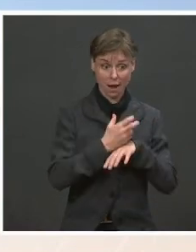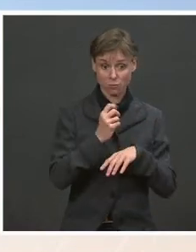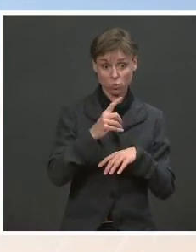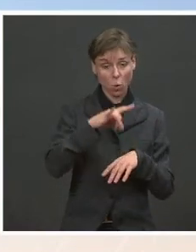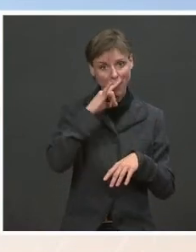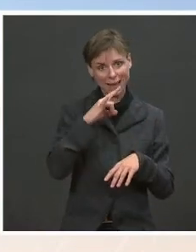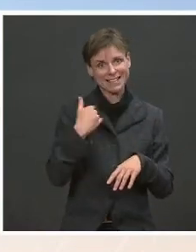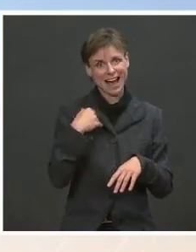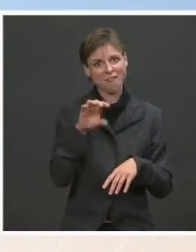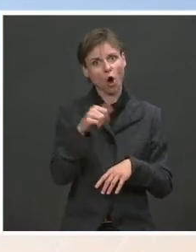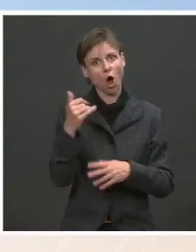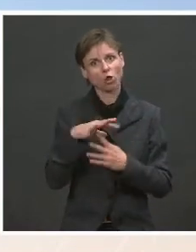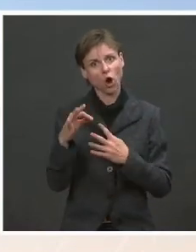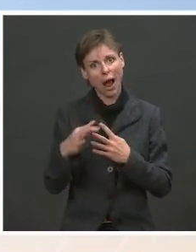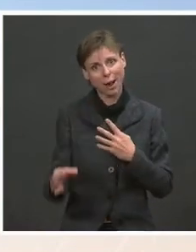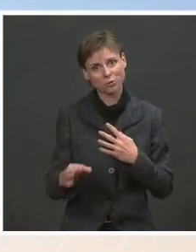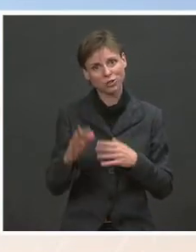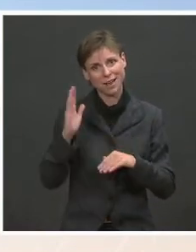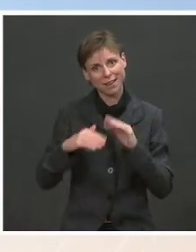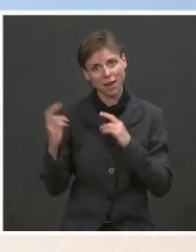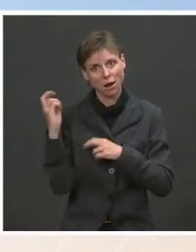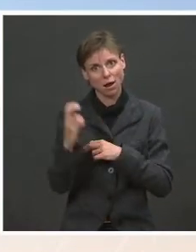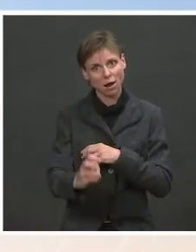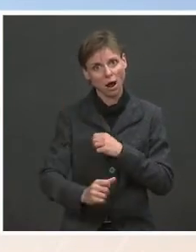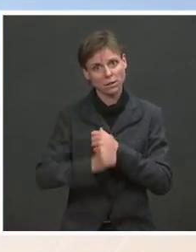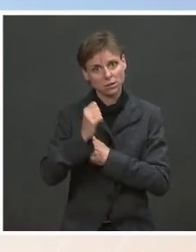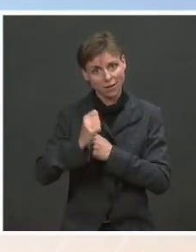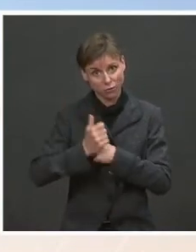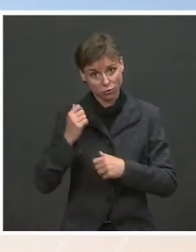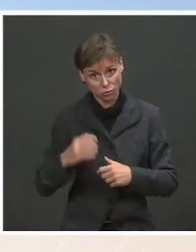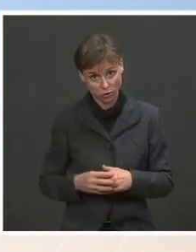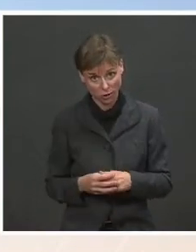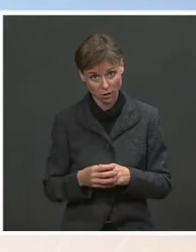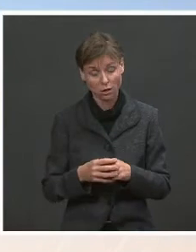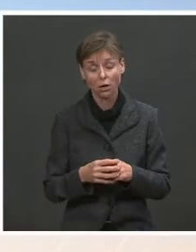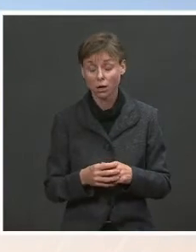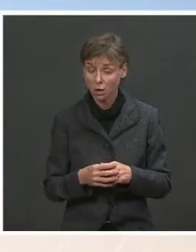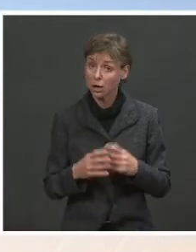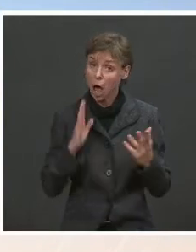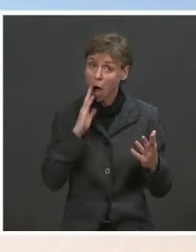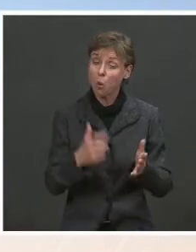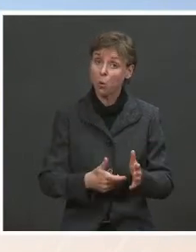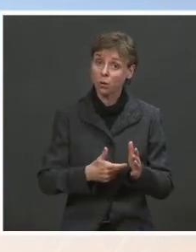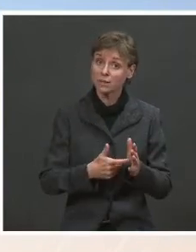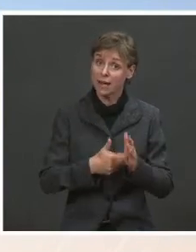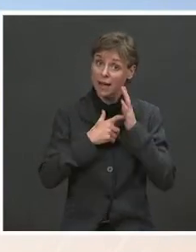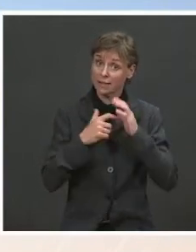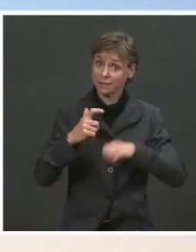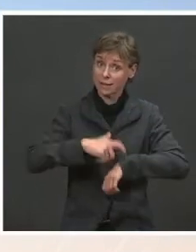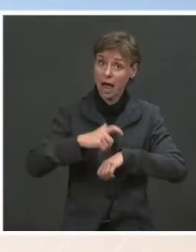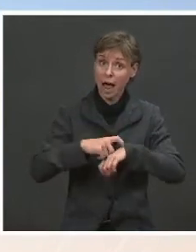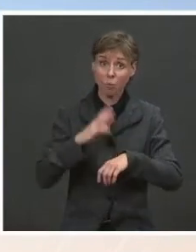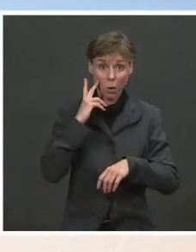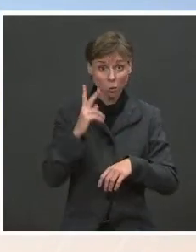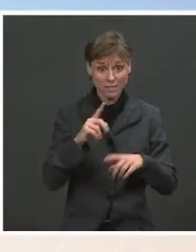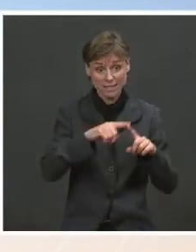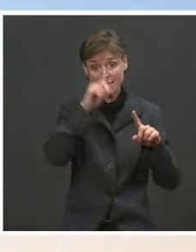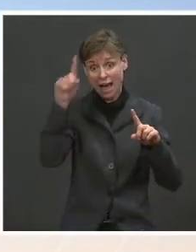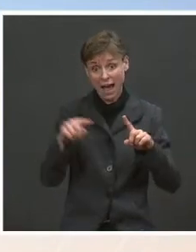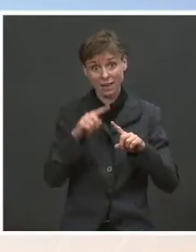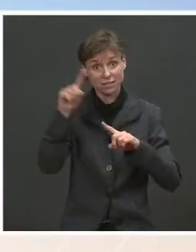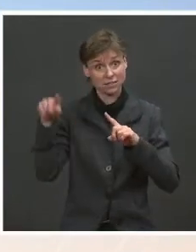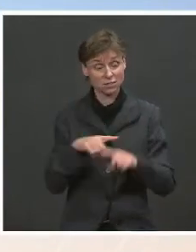other options. But I was also, and this will take some more time, but we're going to keep seeing these cycles, which we've seen. This is not the first cycle.